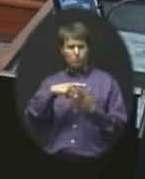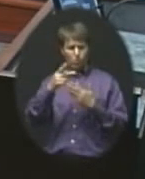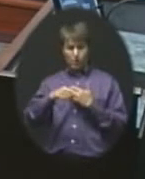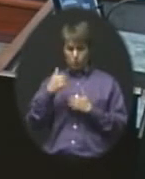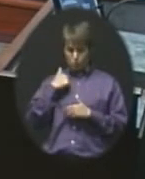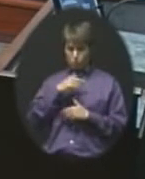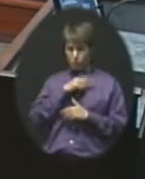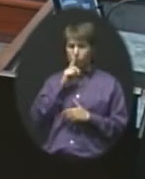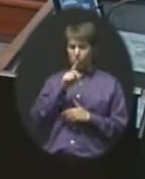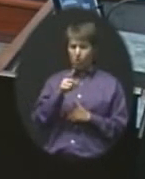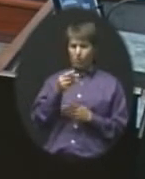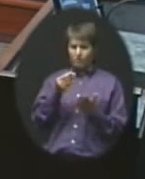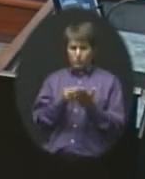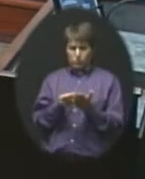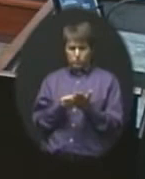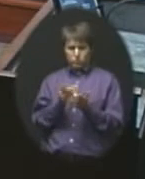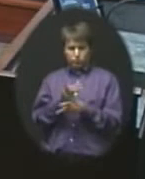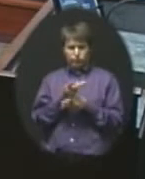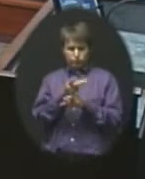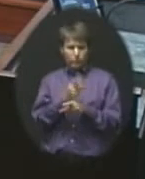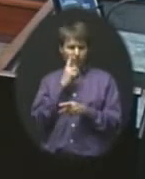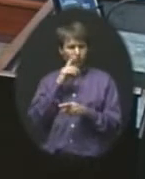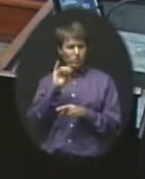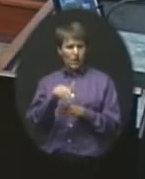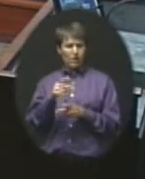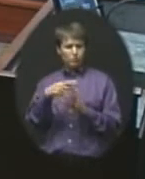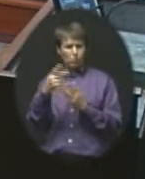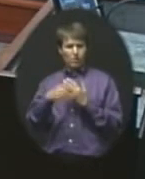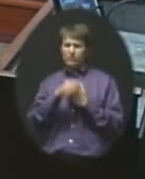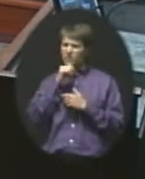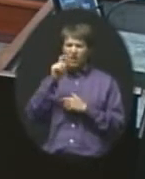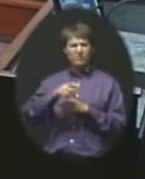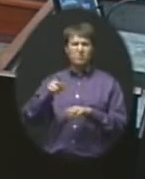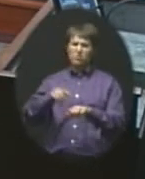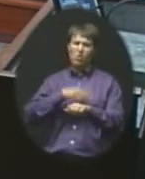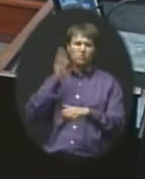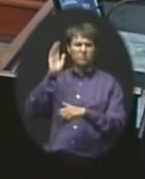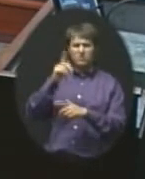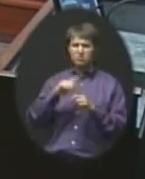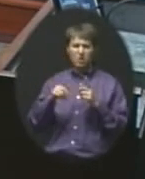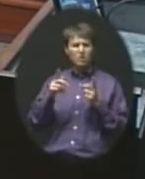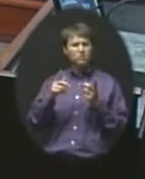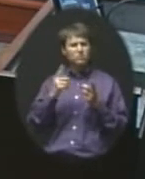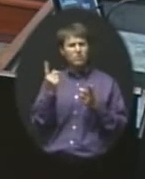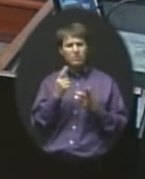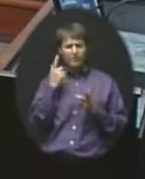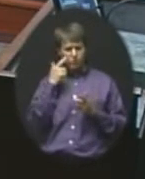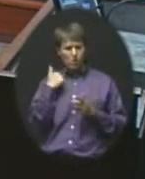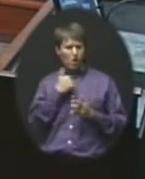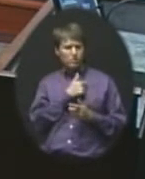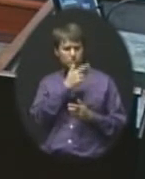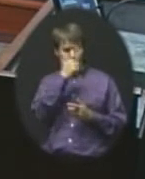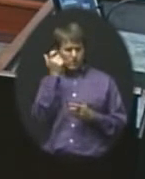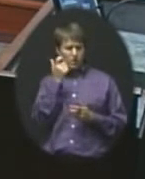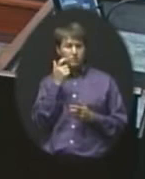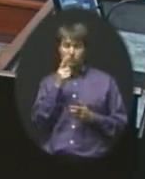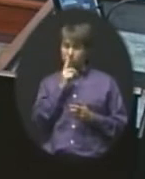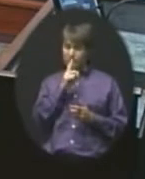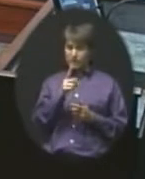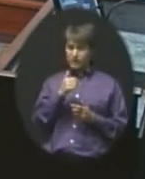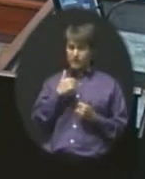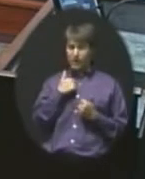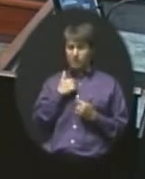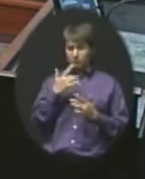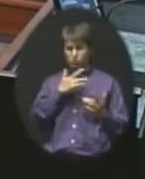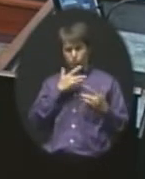are the fiduciary overseers of Head Start. Wouldn't have to be a long presentation, but a presentation for us, because frankly, I'm